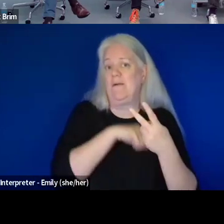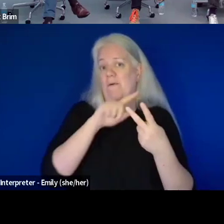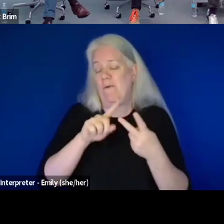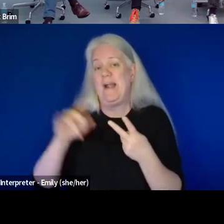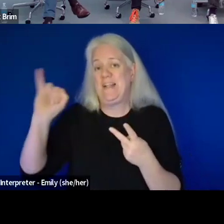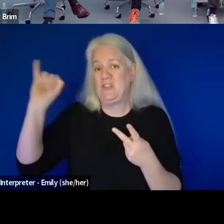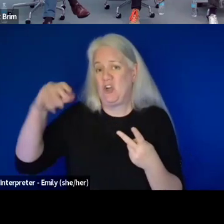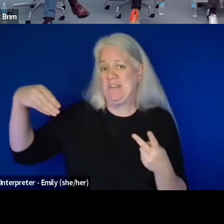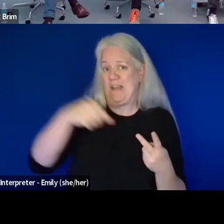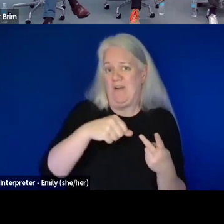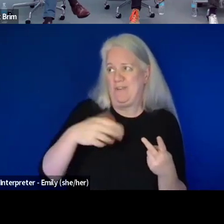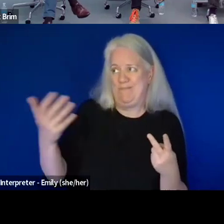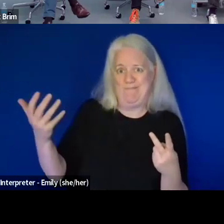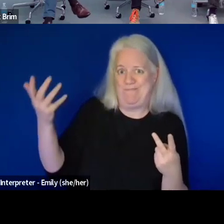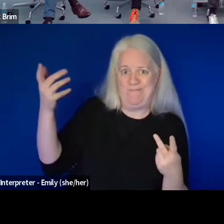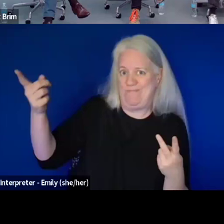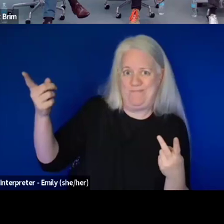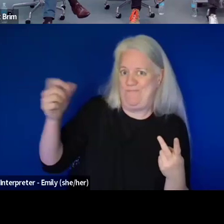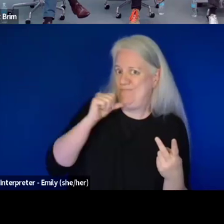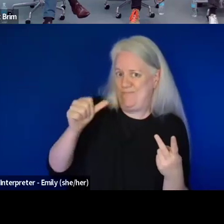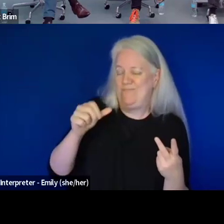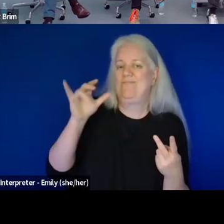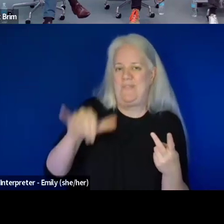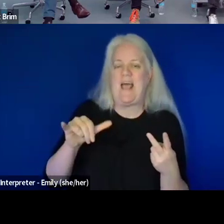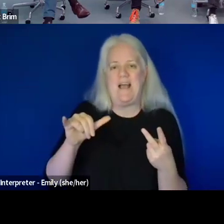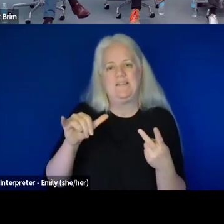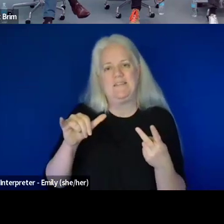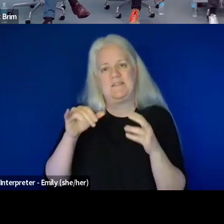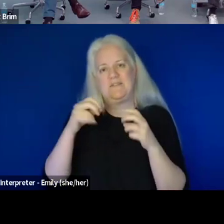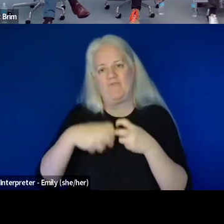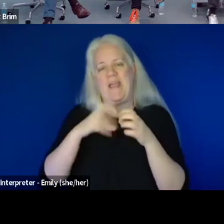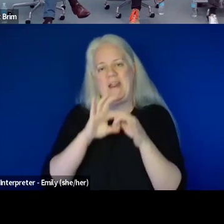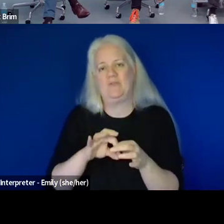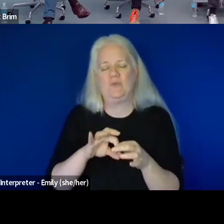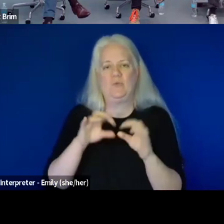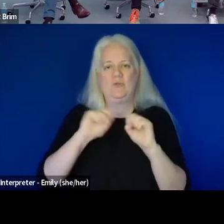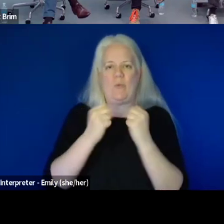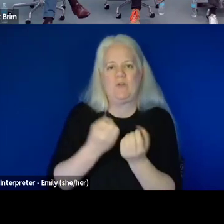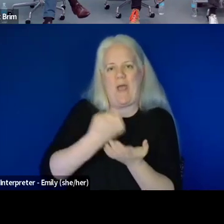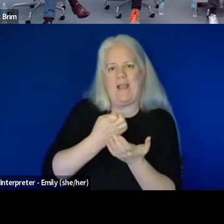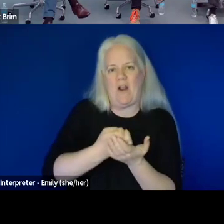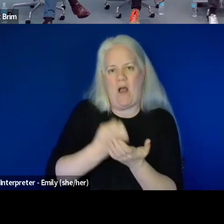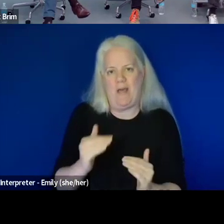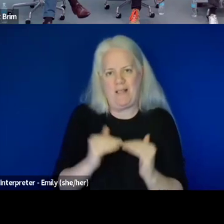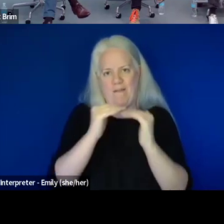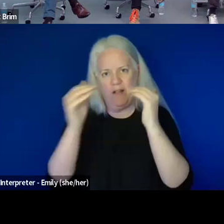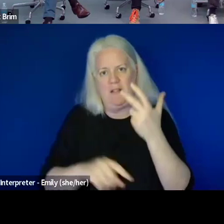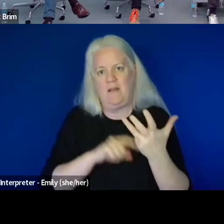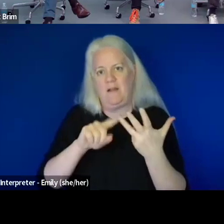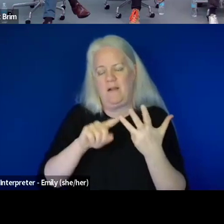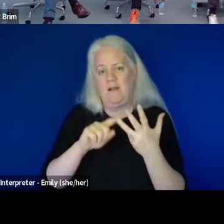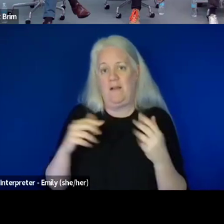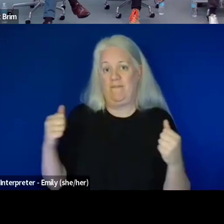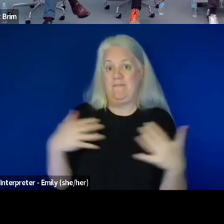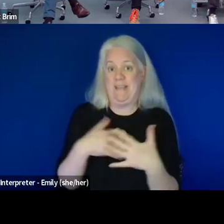insurance coverage, and that's a socioeconomic class problem. Fear of discrimination or stigma, and that's a broad social problem. And then